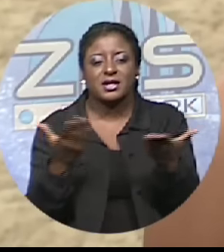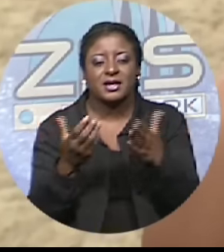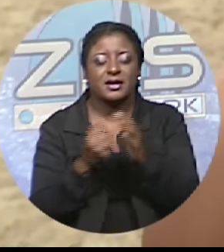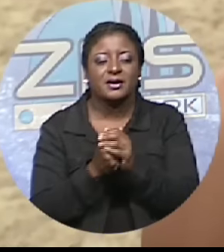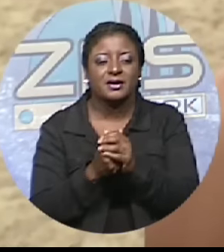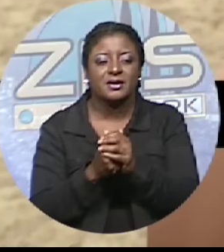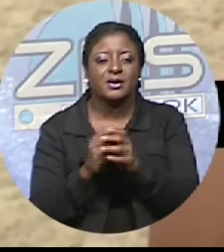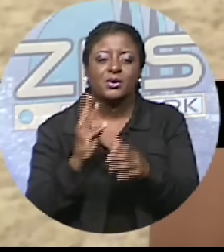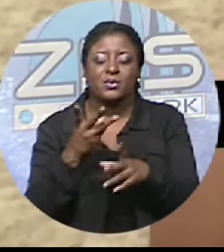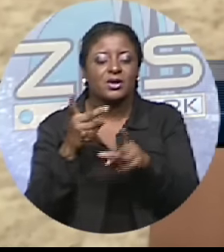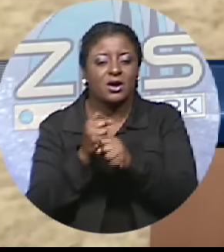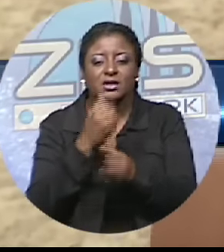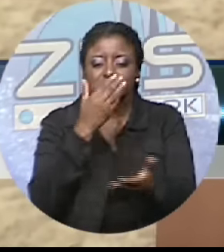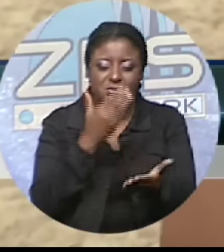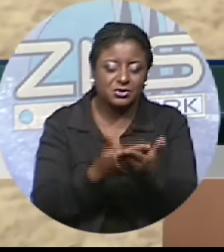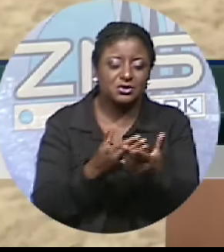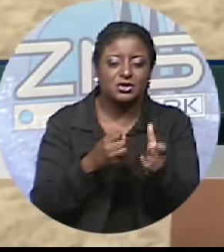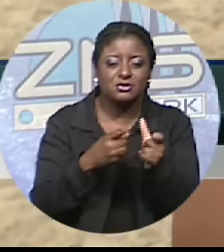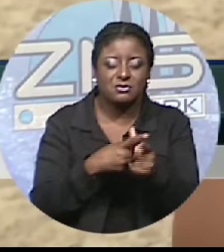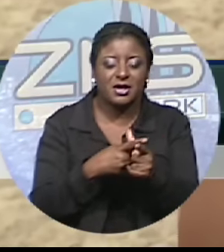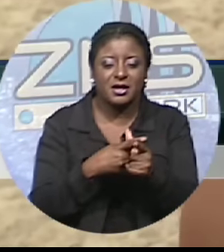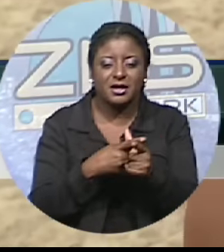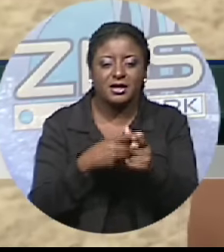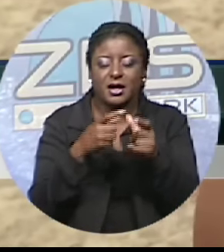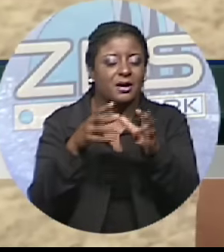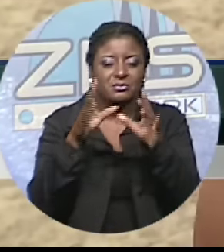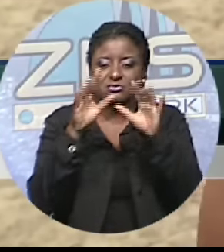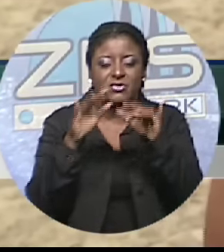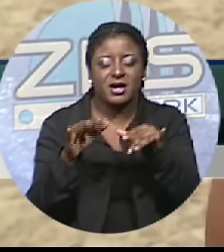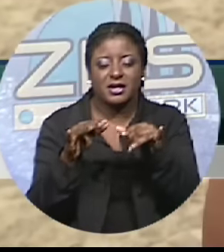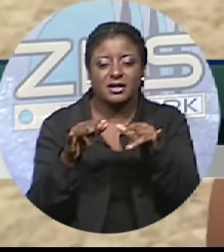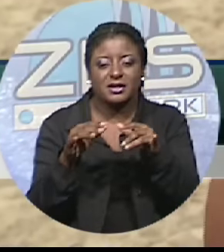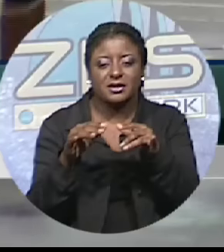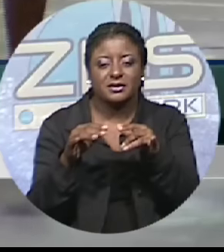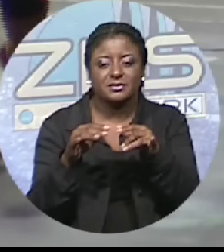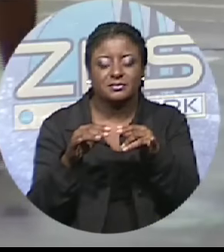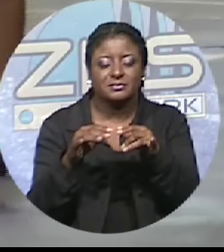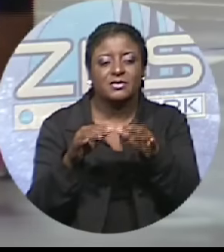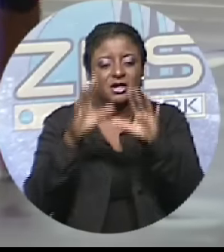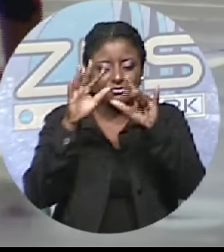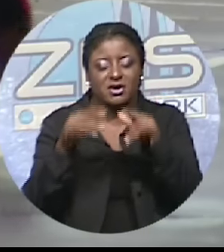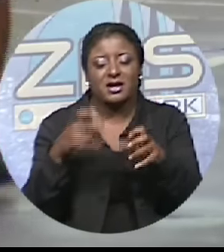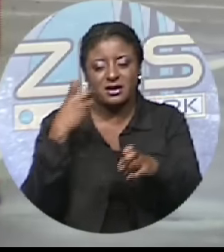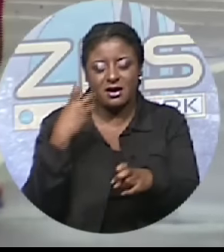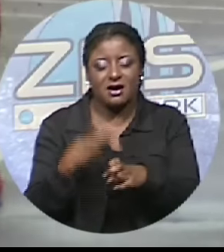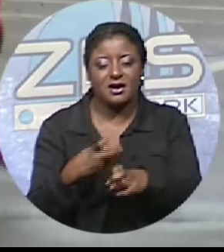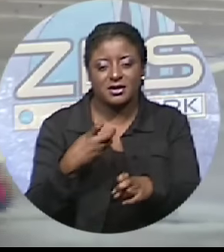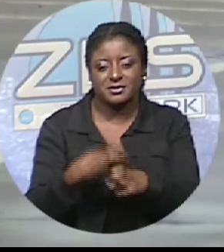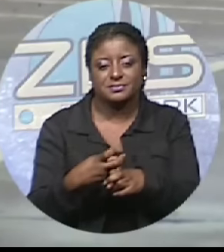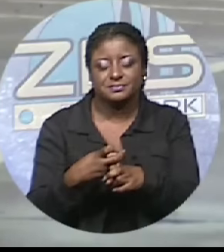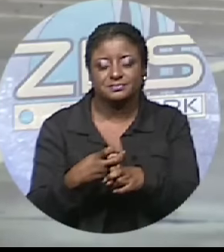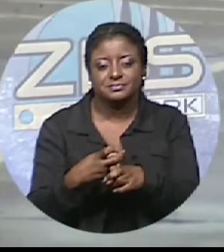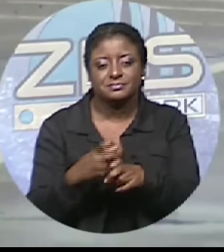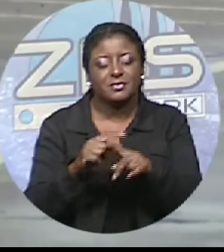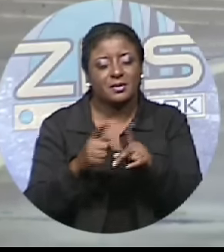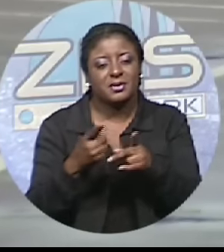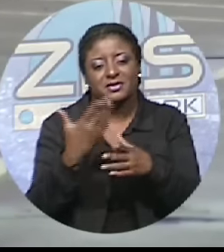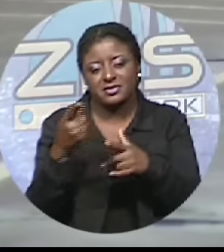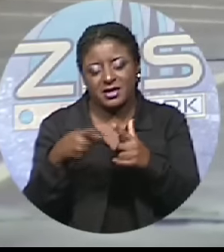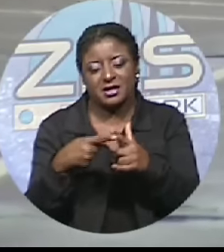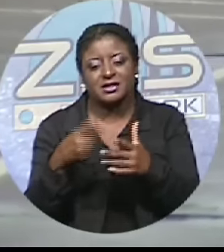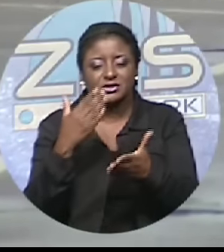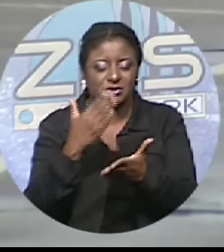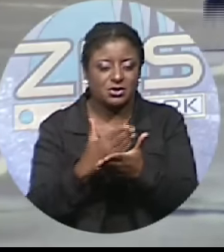Got some pretty good rain between three and the third and fourth miles, raining pretty hard. But then it stopped